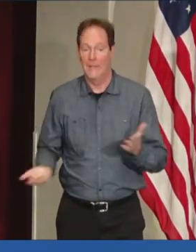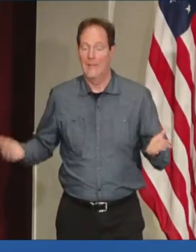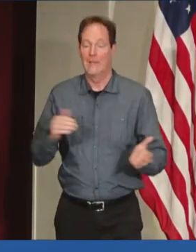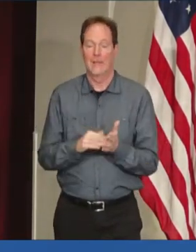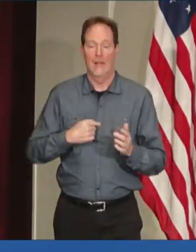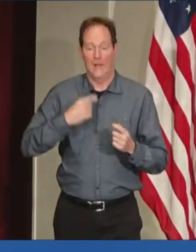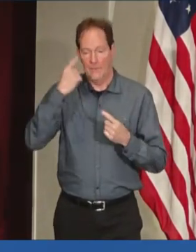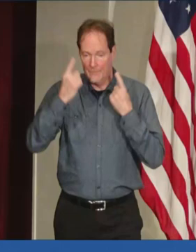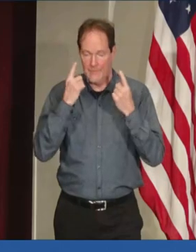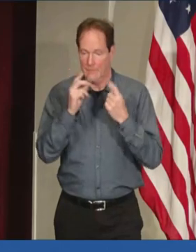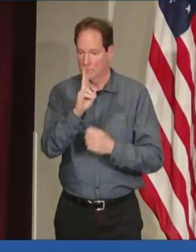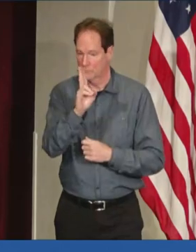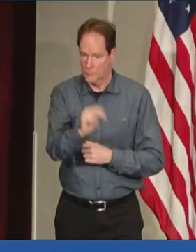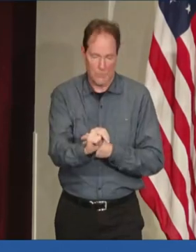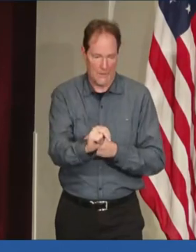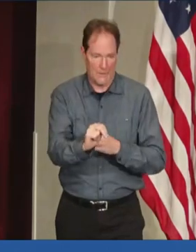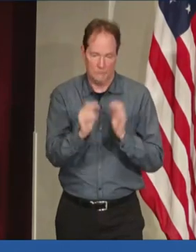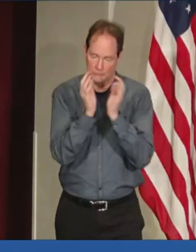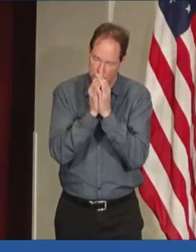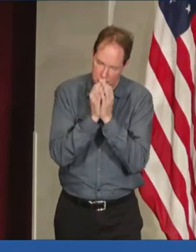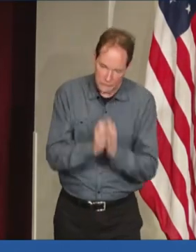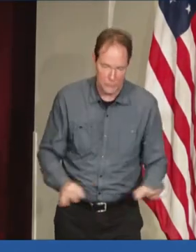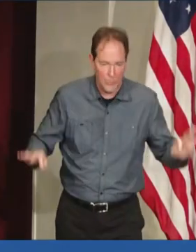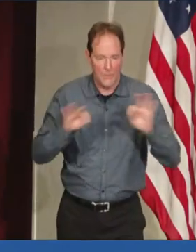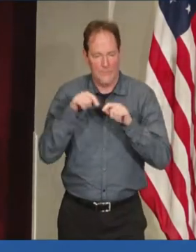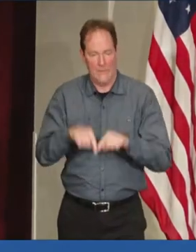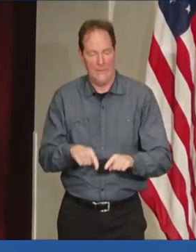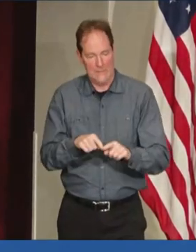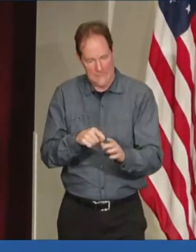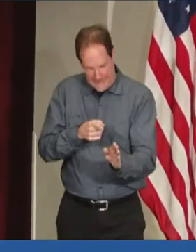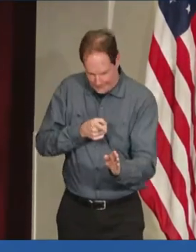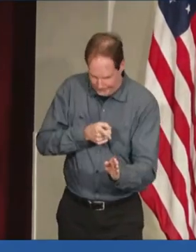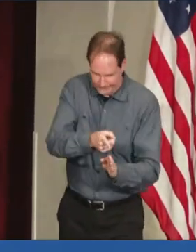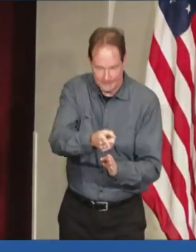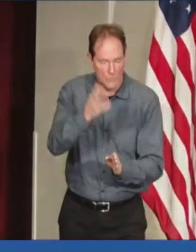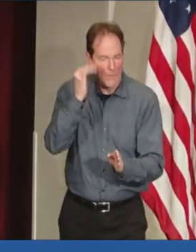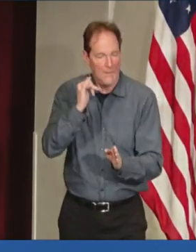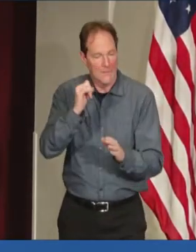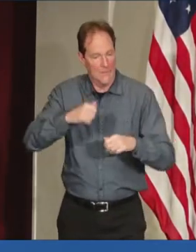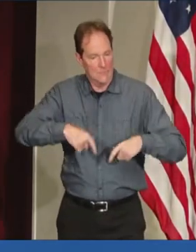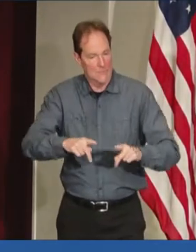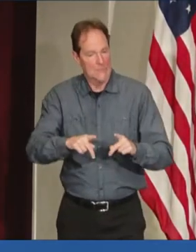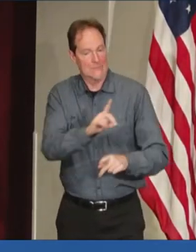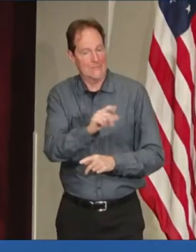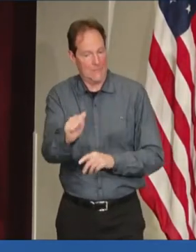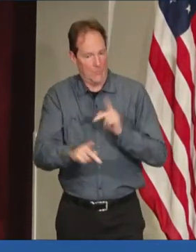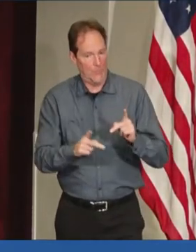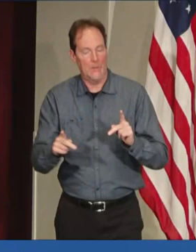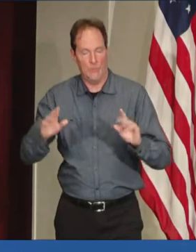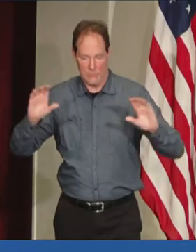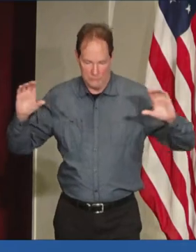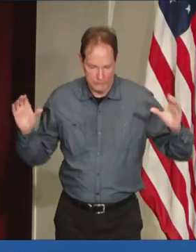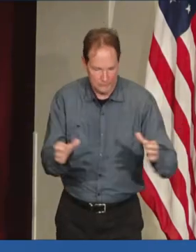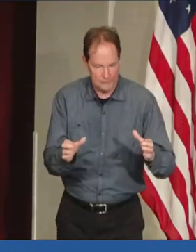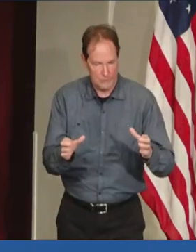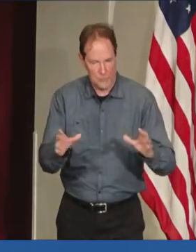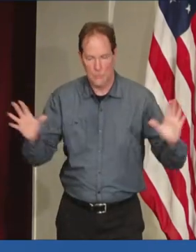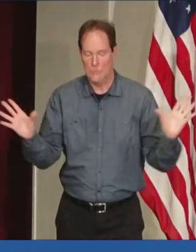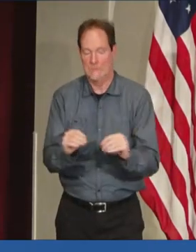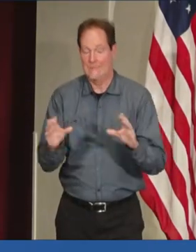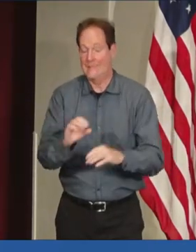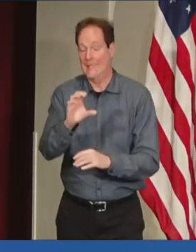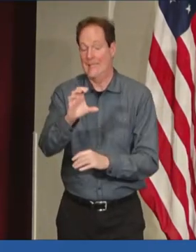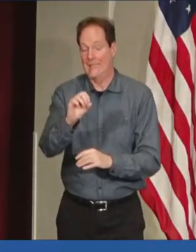UN has been critically important in this area because it's been an opportunity for disabled people to come together and to convene and